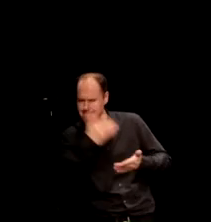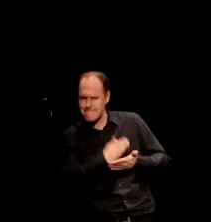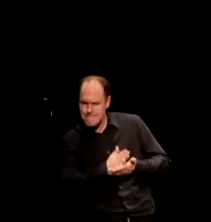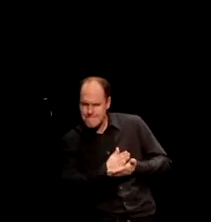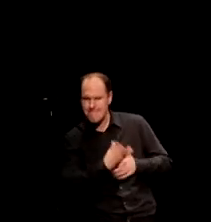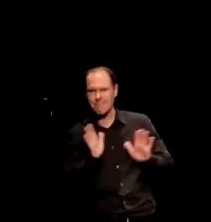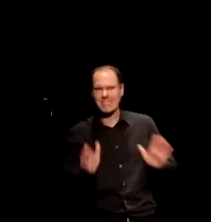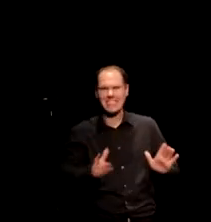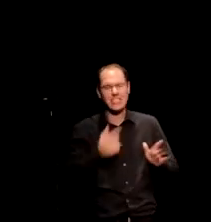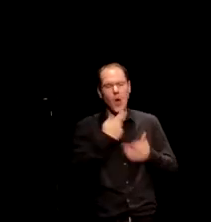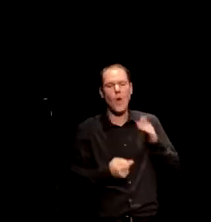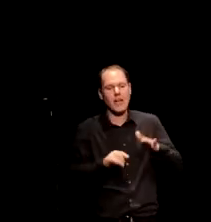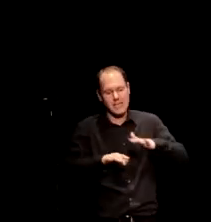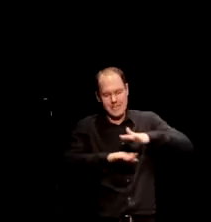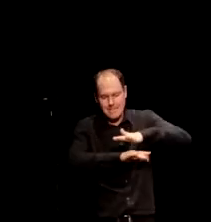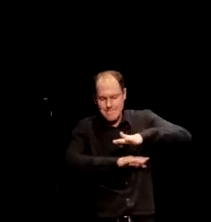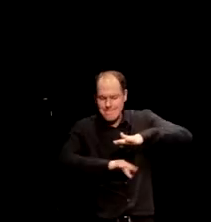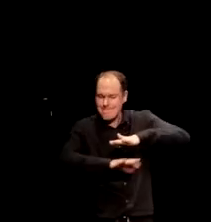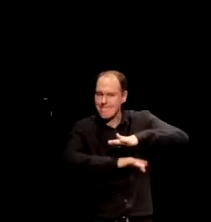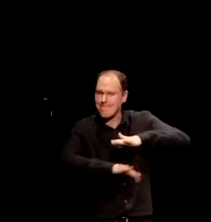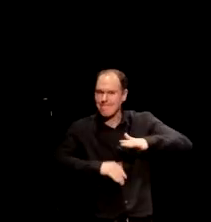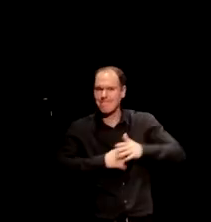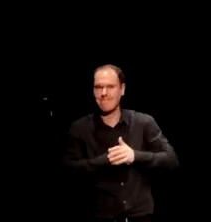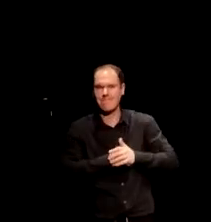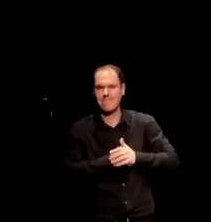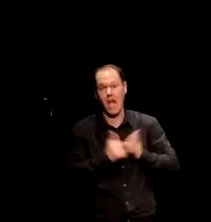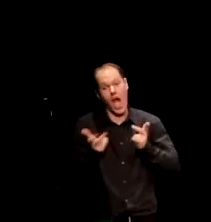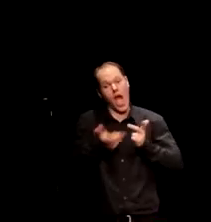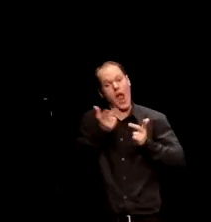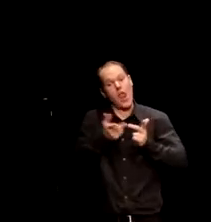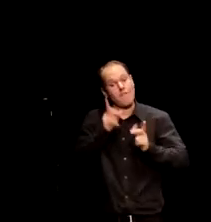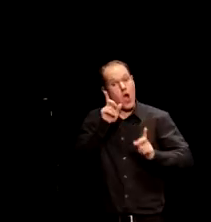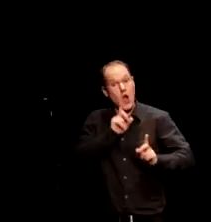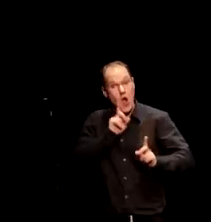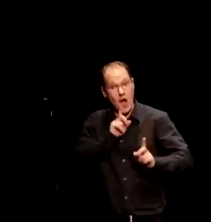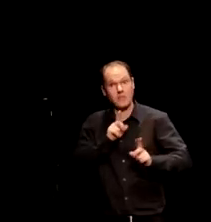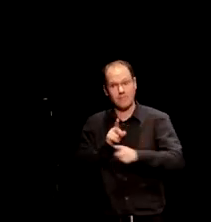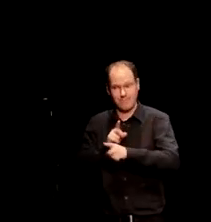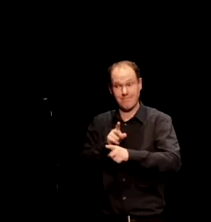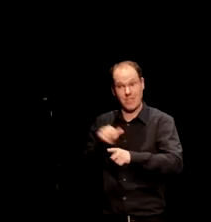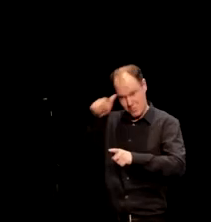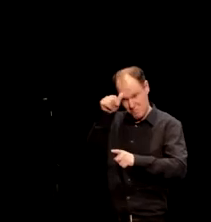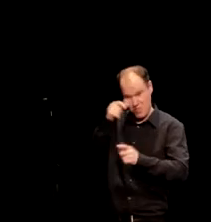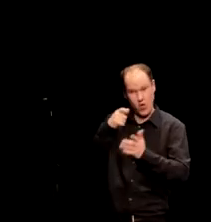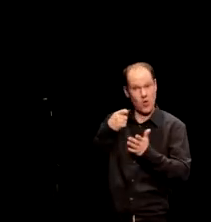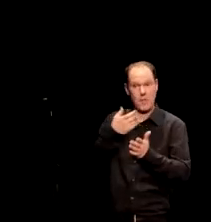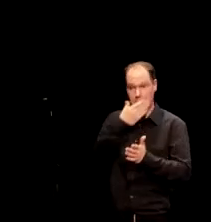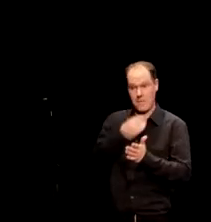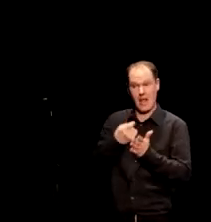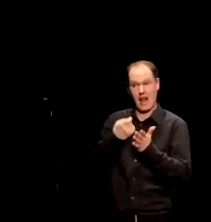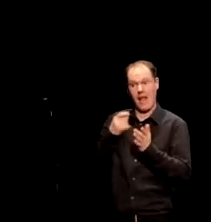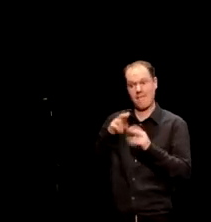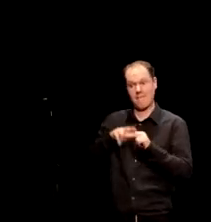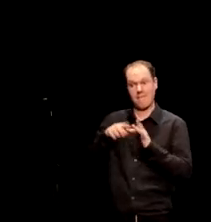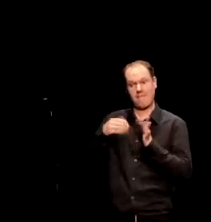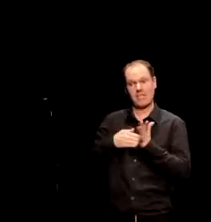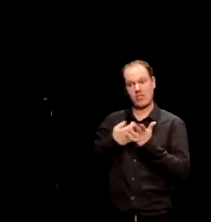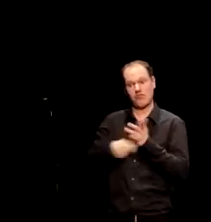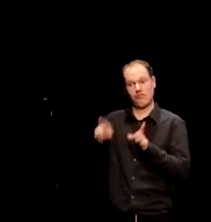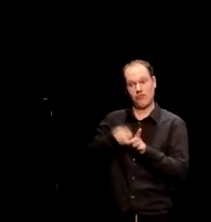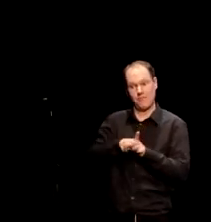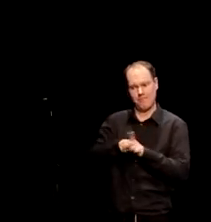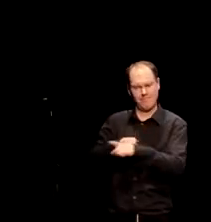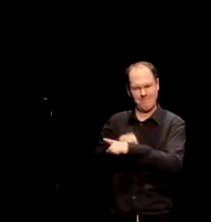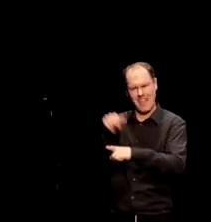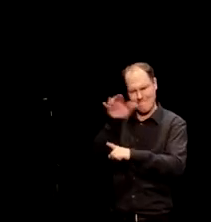very delicately suggested. Another girl who can expose Fitzroy as an embezzler makes him ask Ruth to marry him,